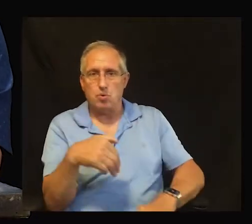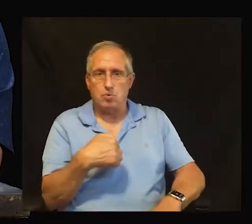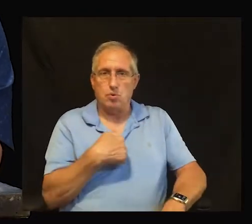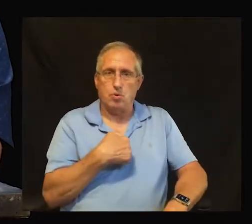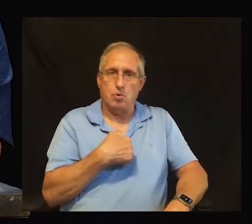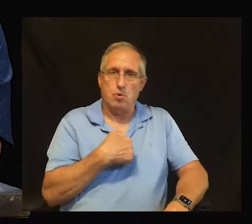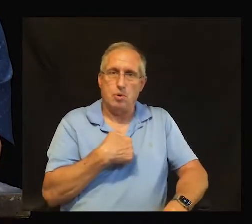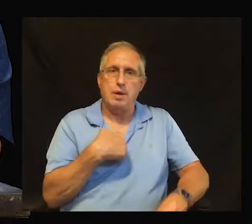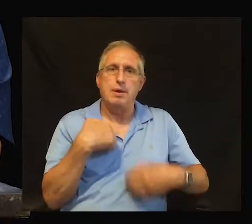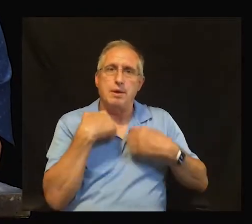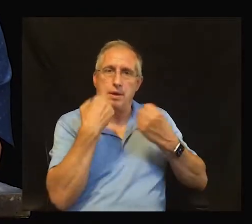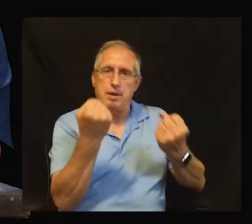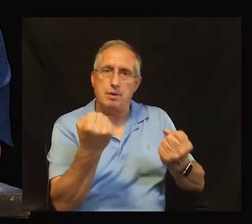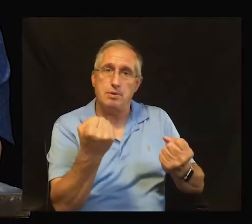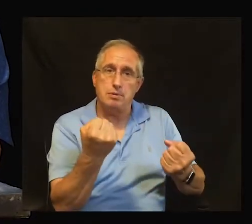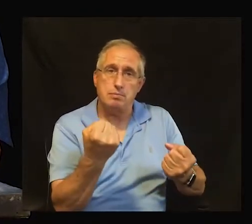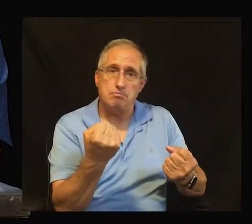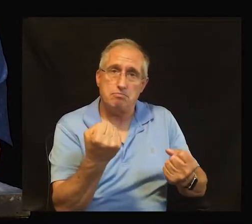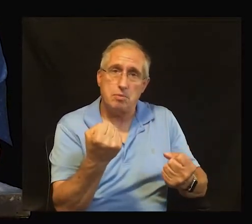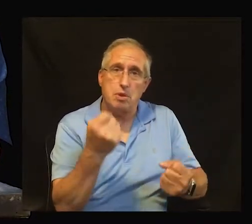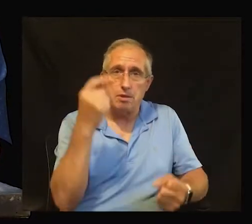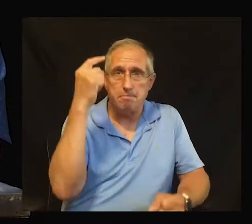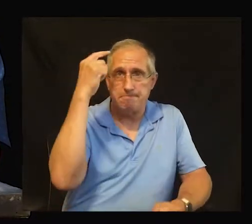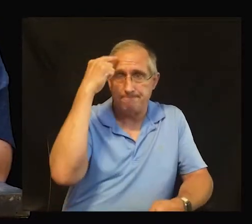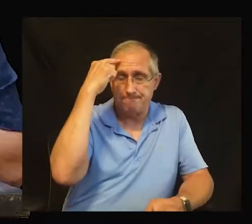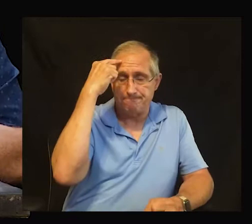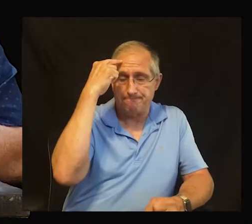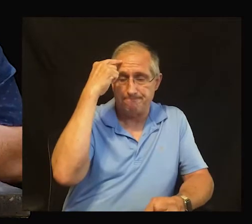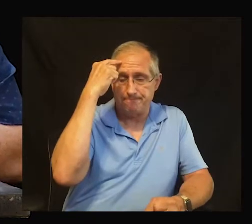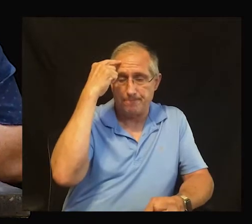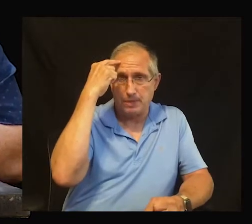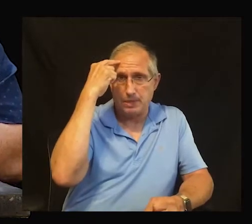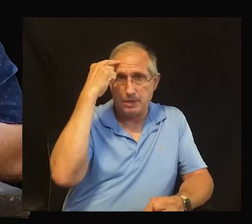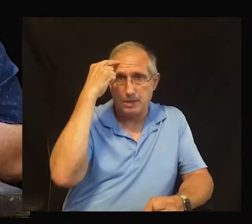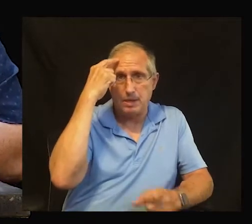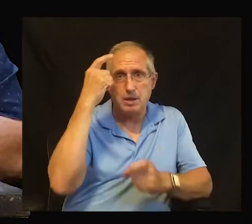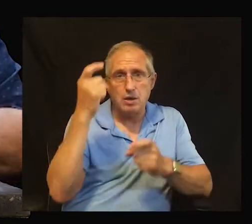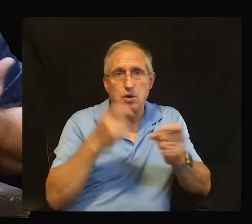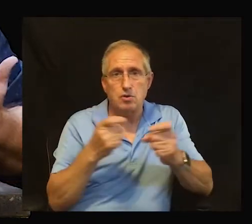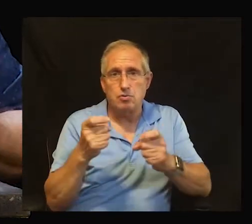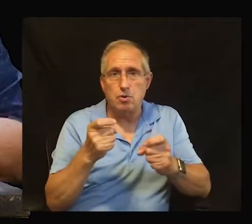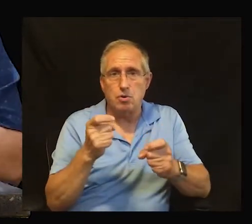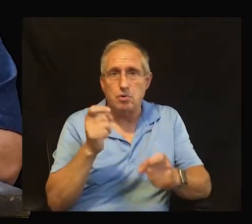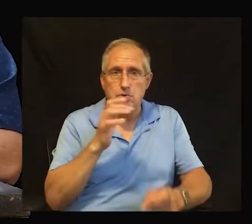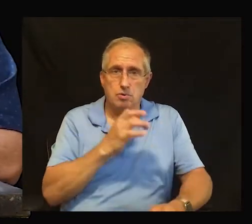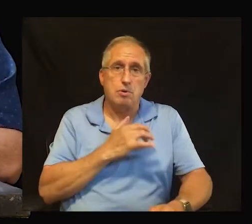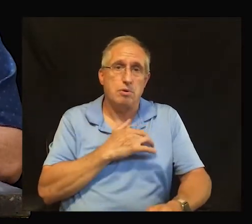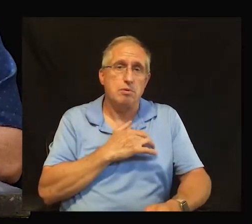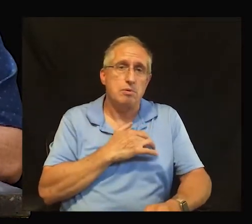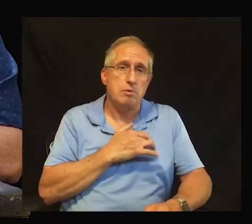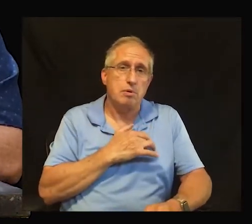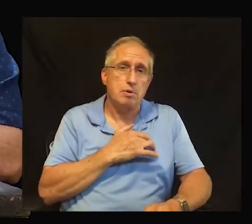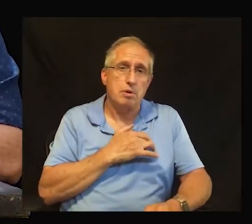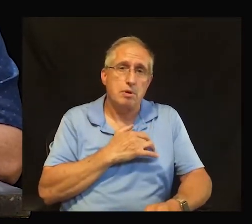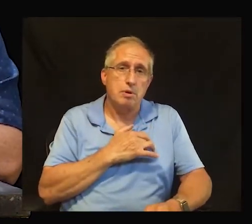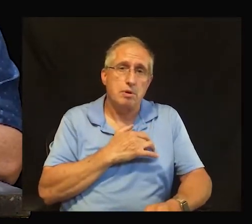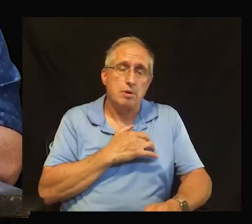It heals our minds, regulates our hearts, if you